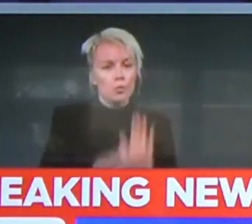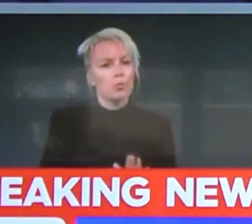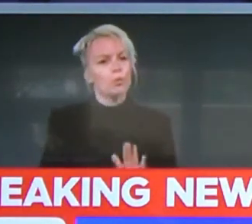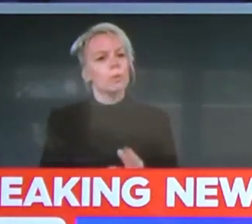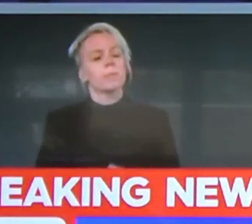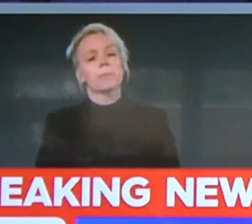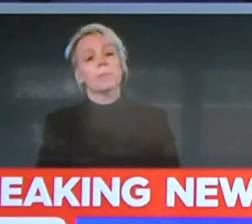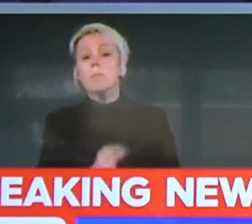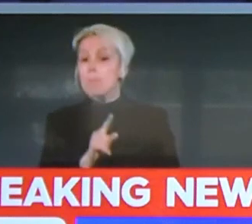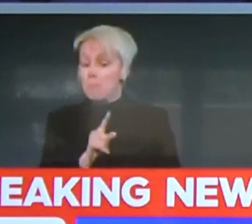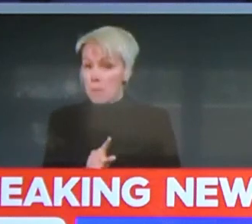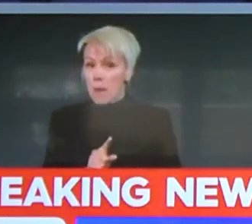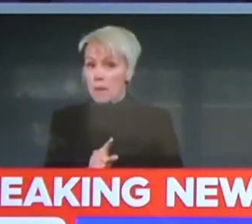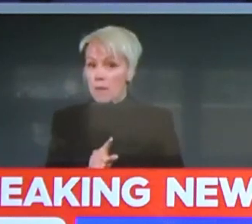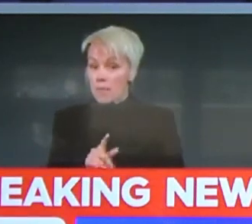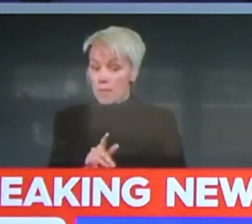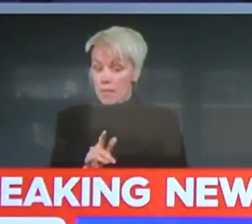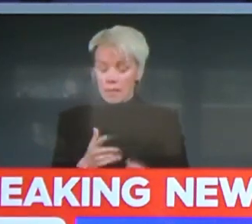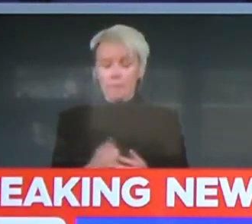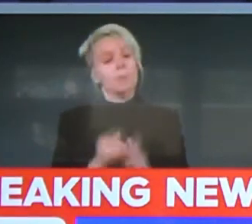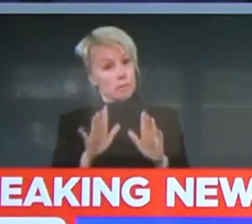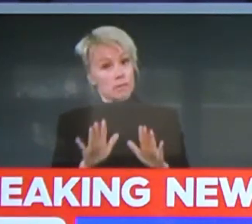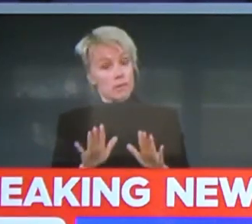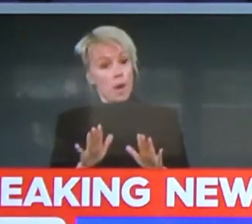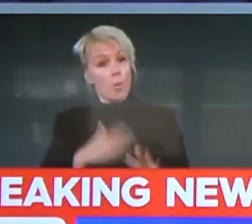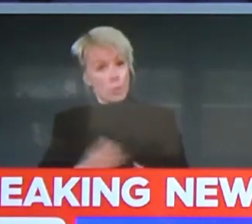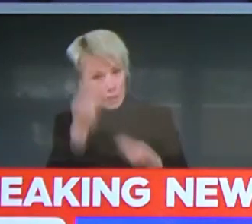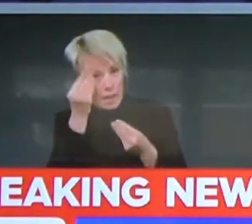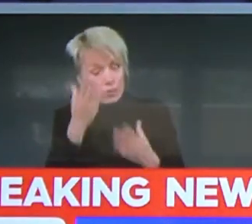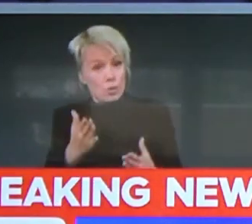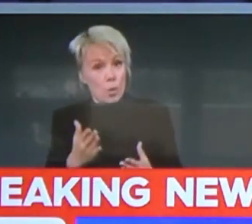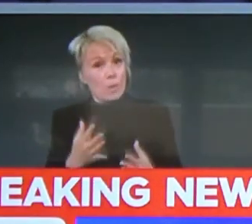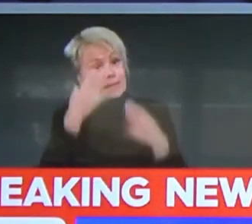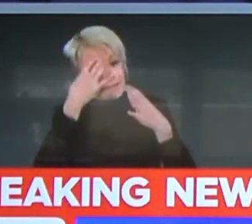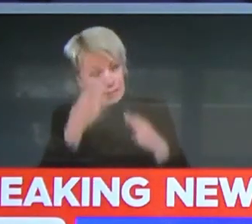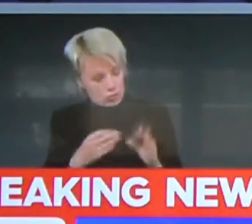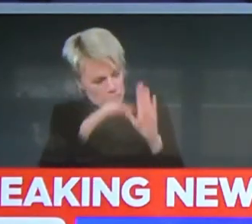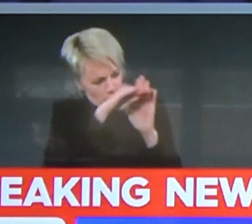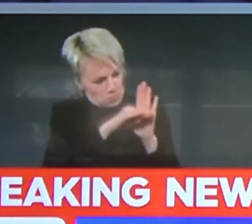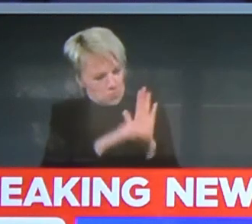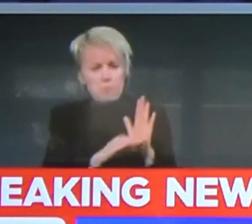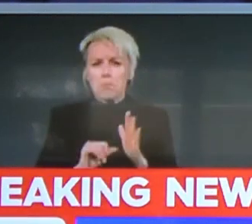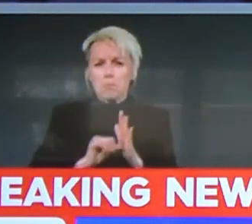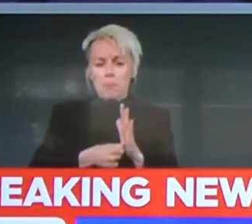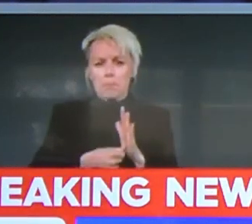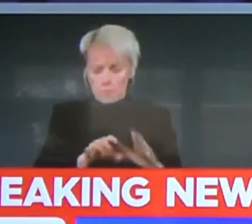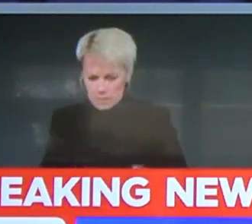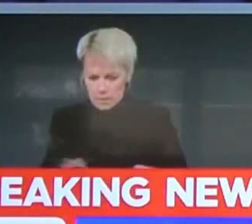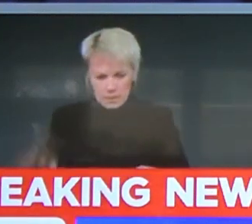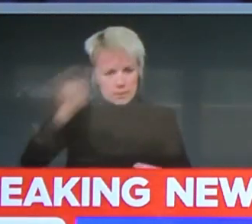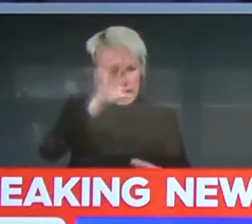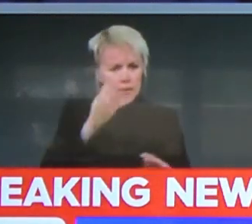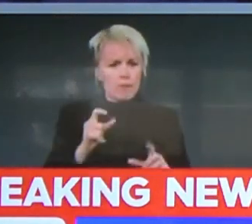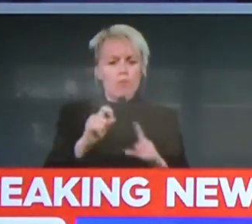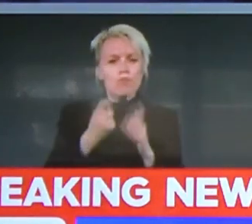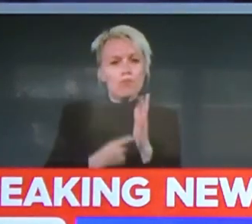that, but they haven't taken these decisions. And I want to stress, these are decisions that are being taken by the state and territory premiers and chief